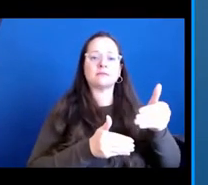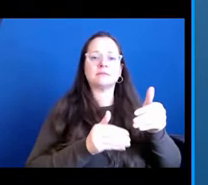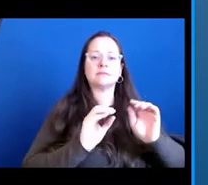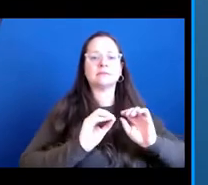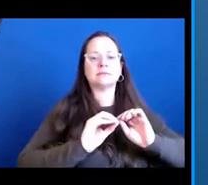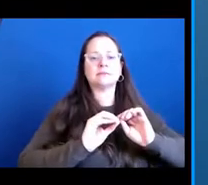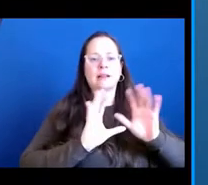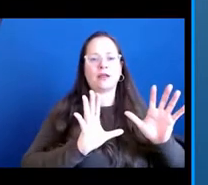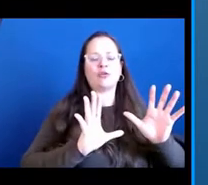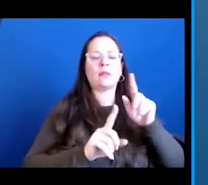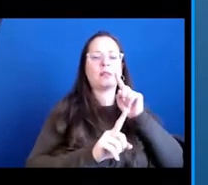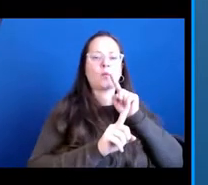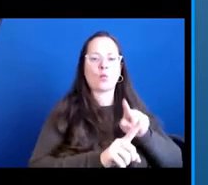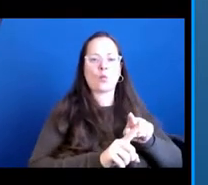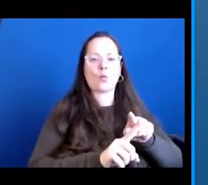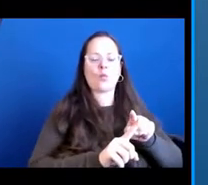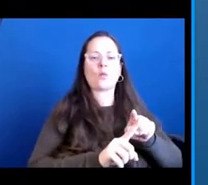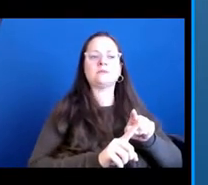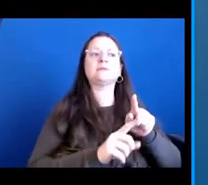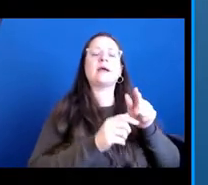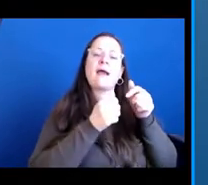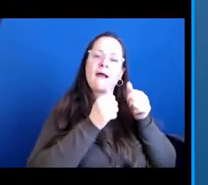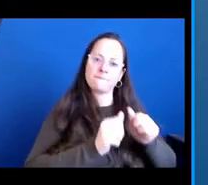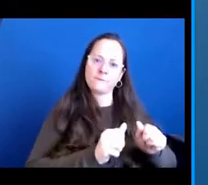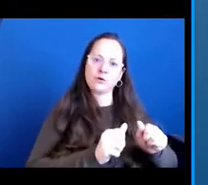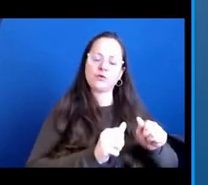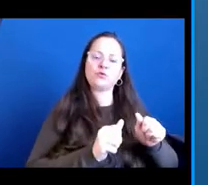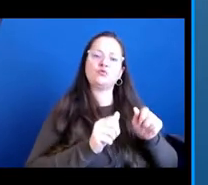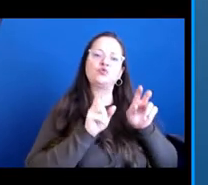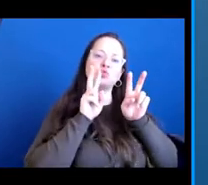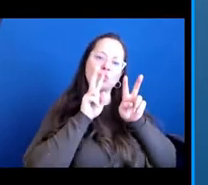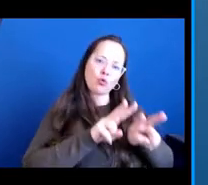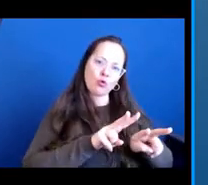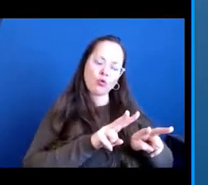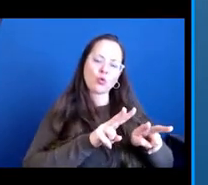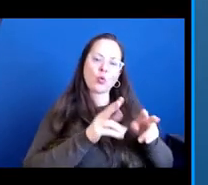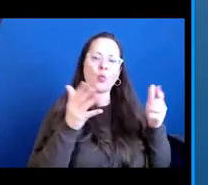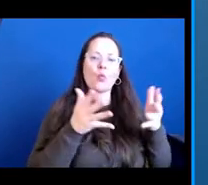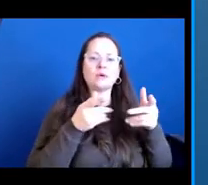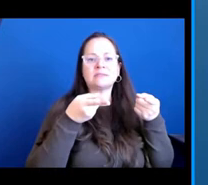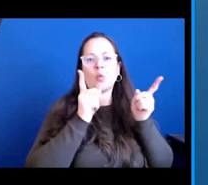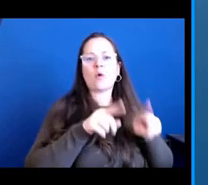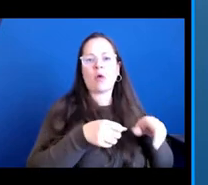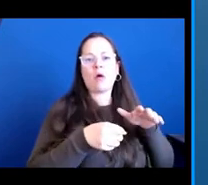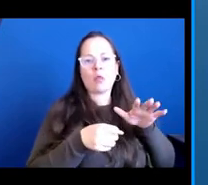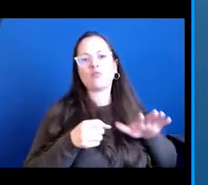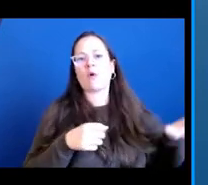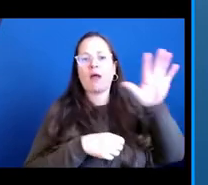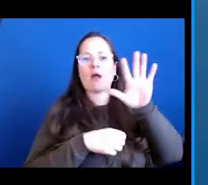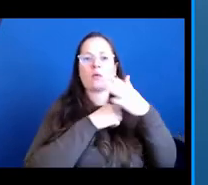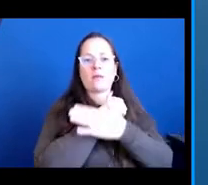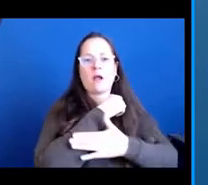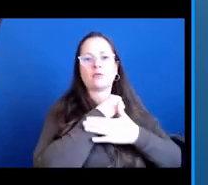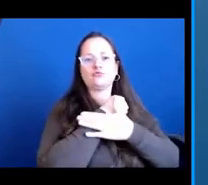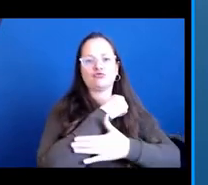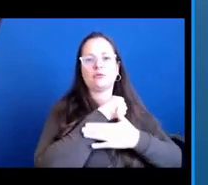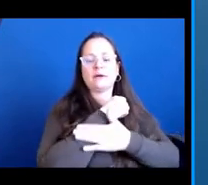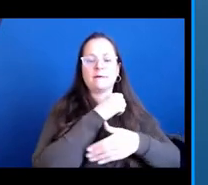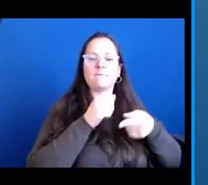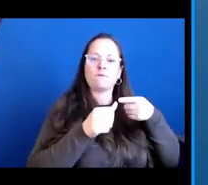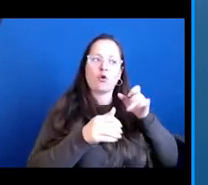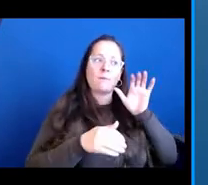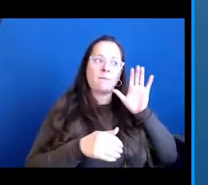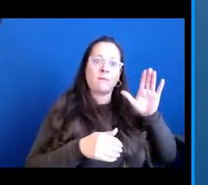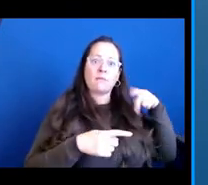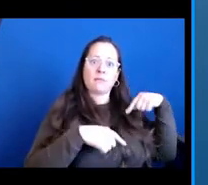there was an effort to take a look at what was taking place around the country out from a historical perspective and